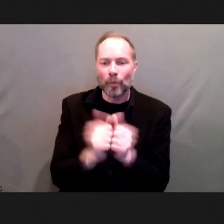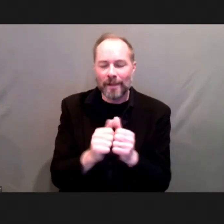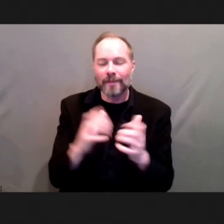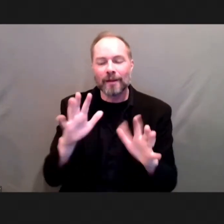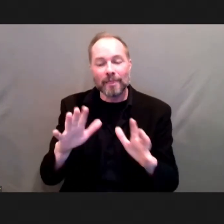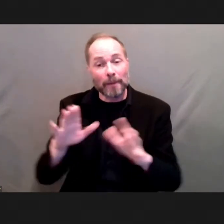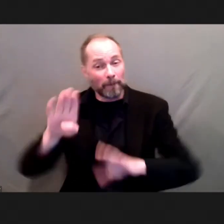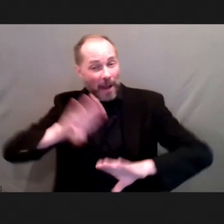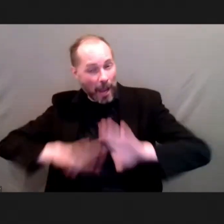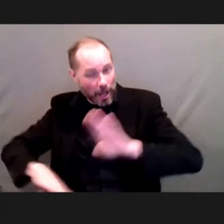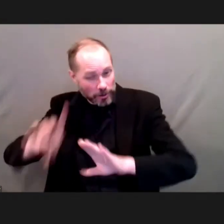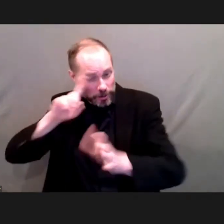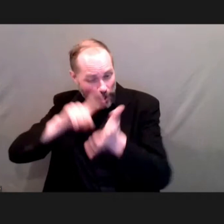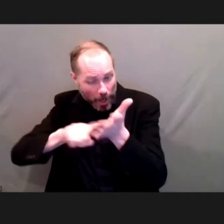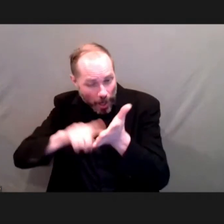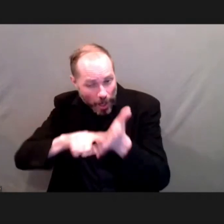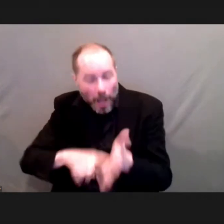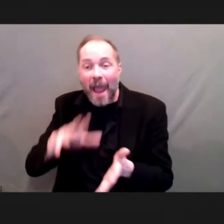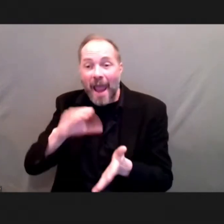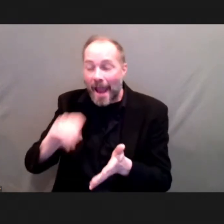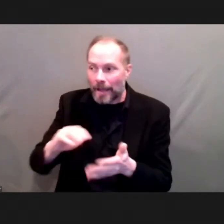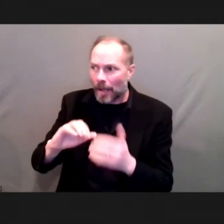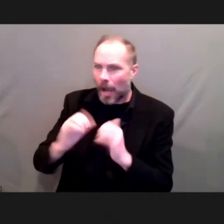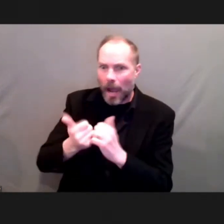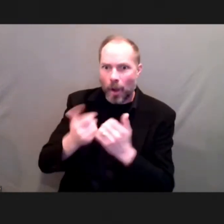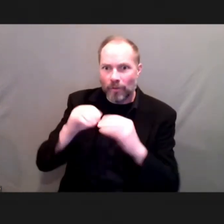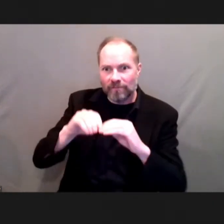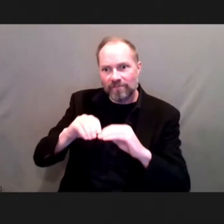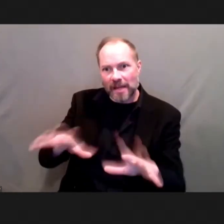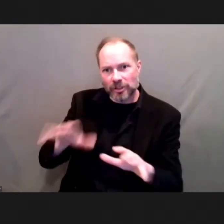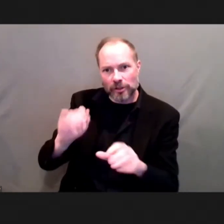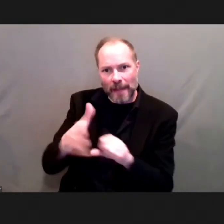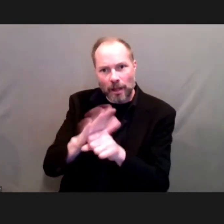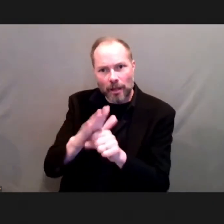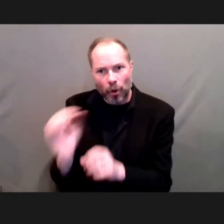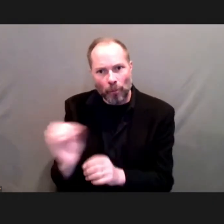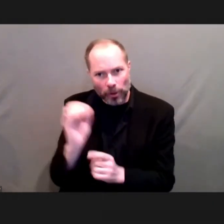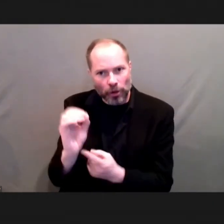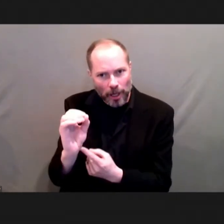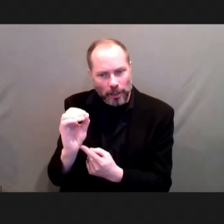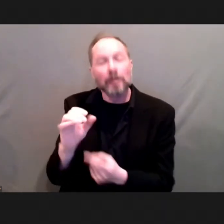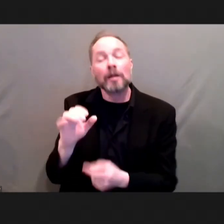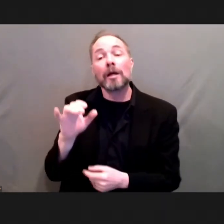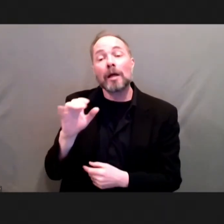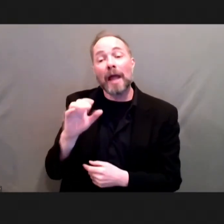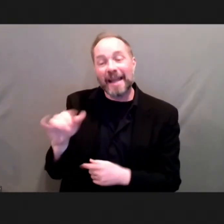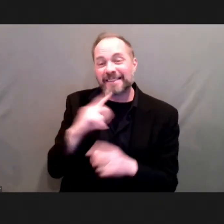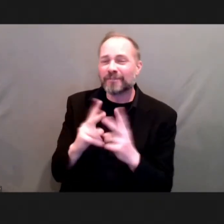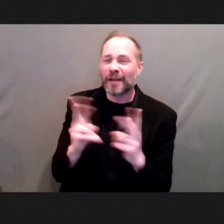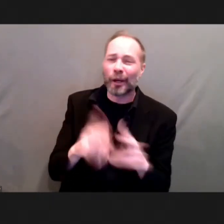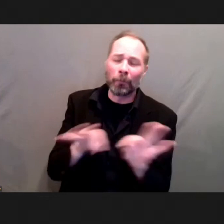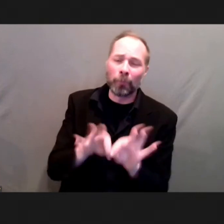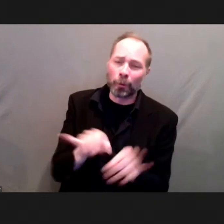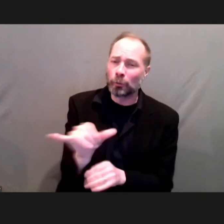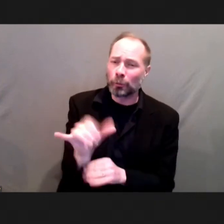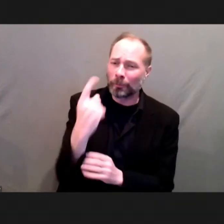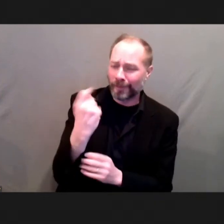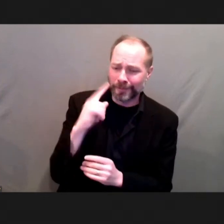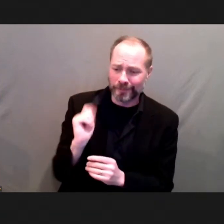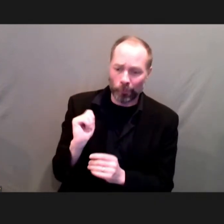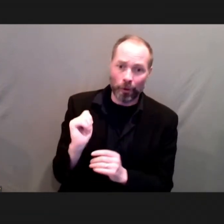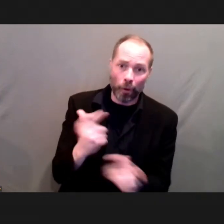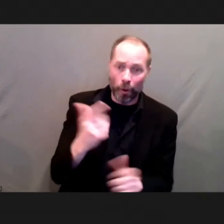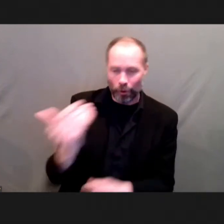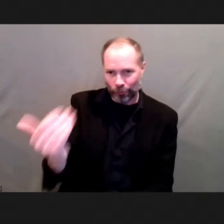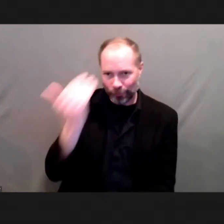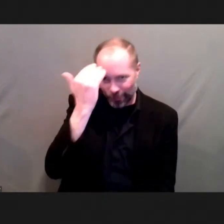the changing infectiousness of this Omicron variant. And they're very important for us because, as we all know,